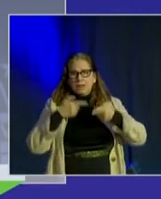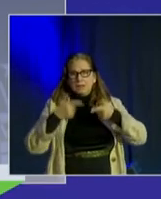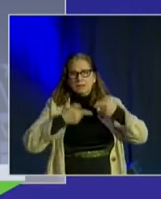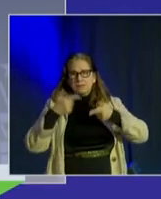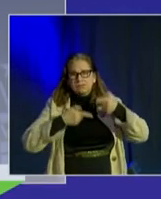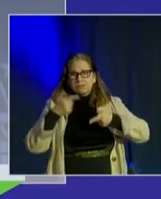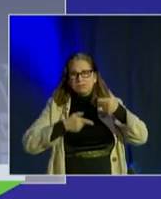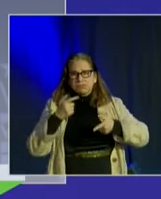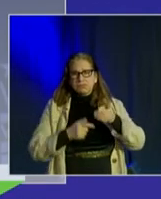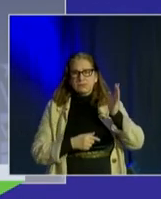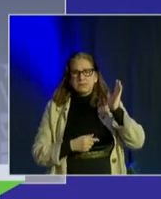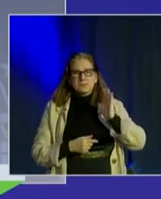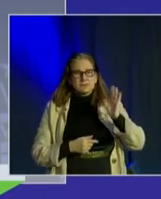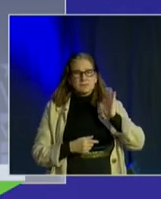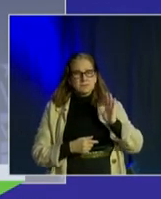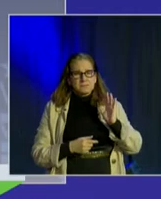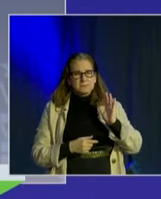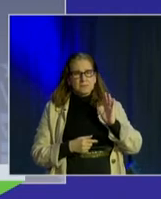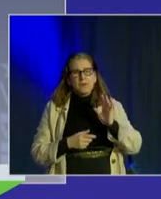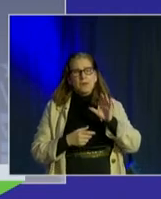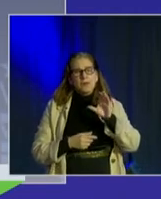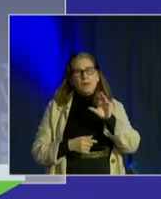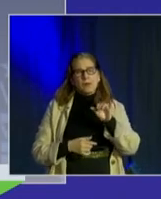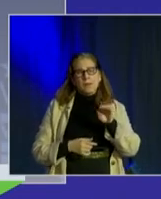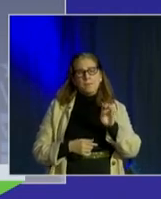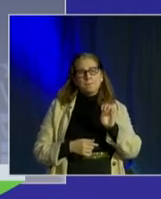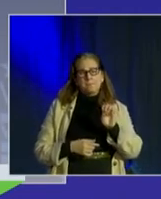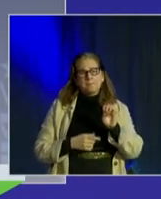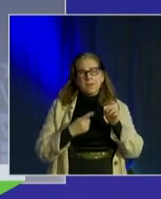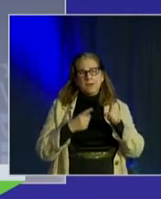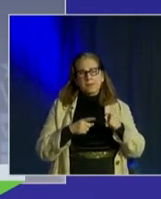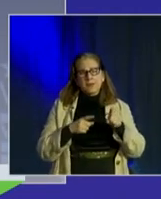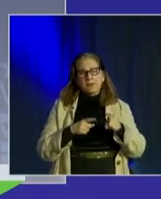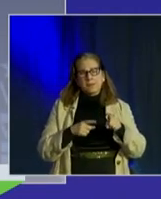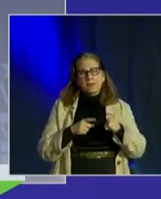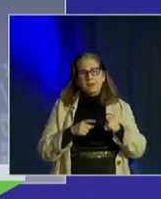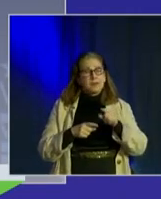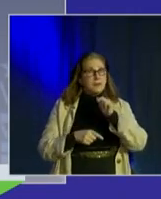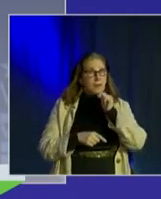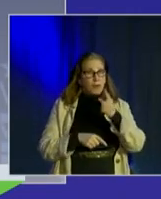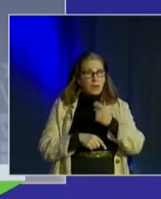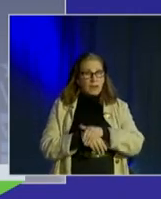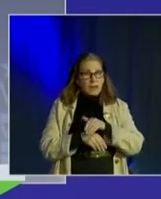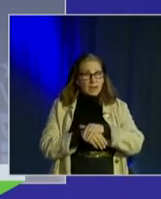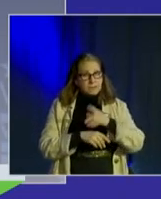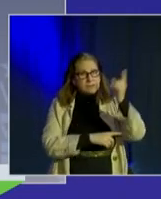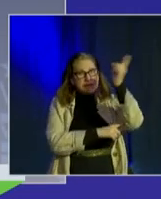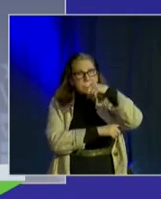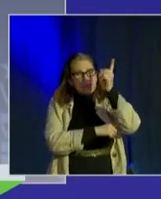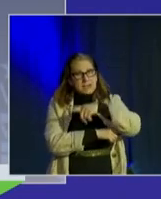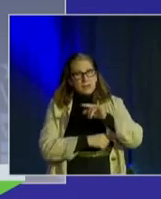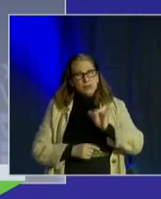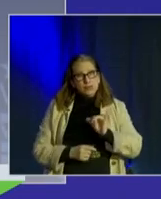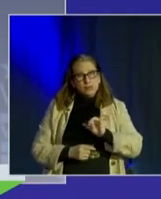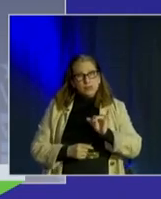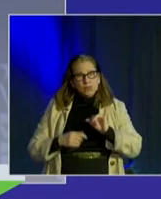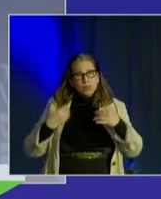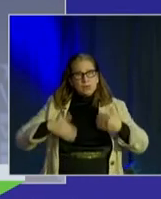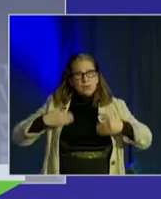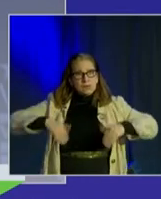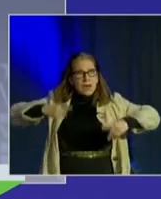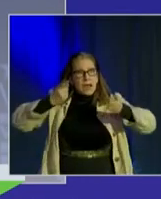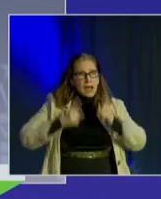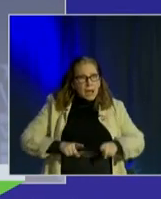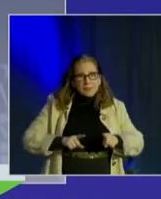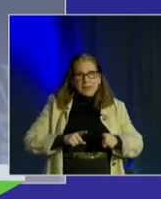crime that's gone on, and not even just at night, but in broad daylight, and wanted to know specifically what the